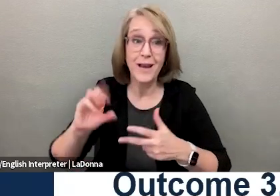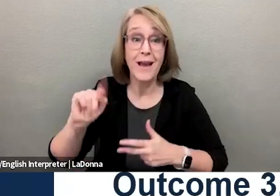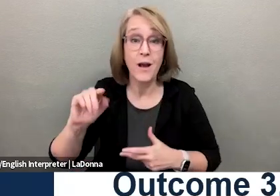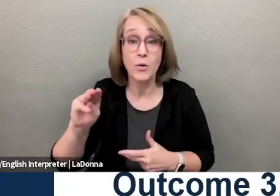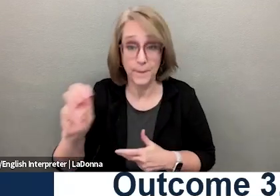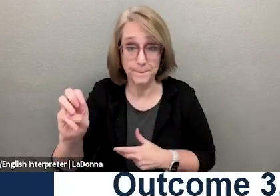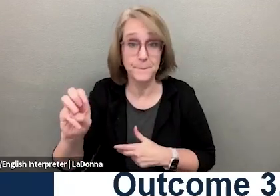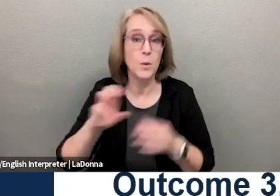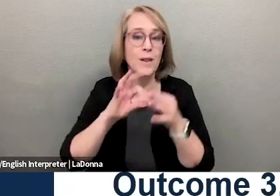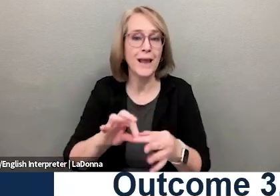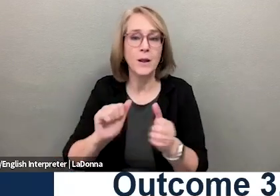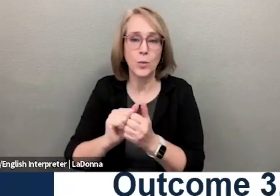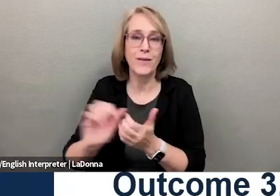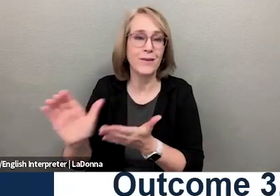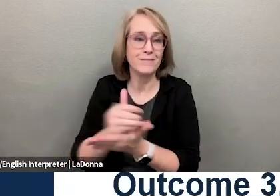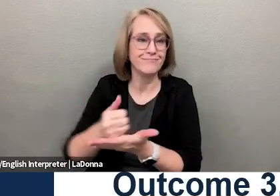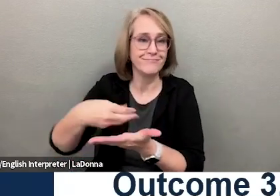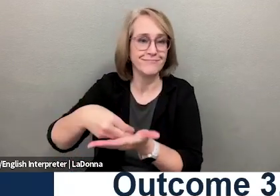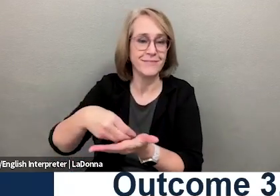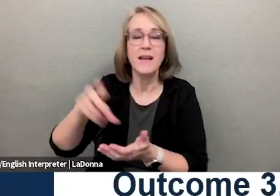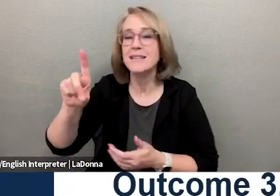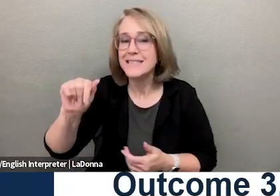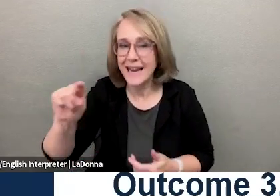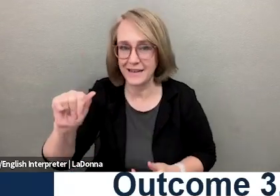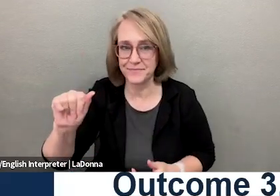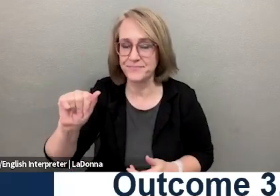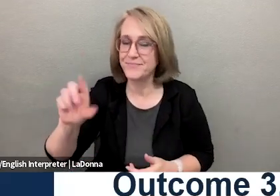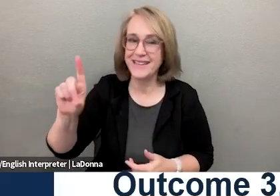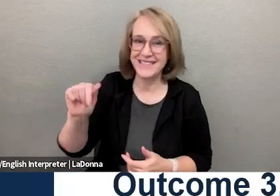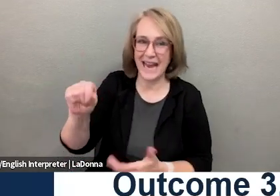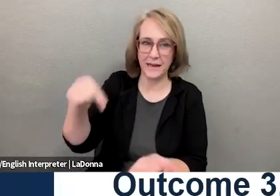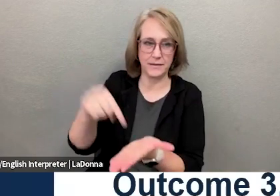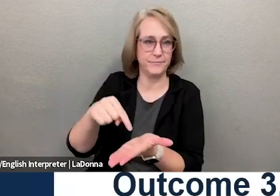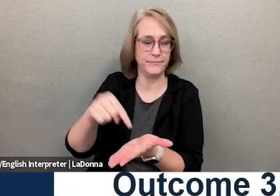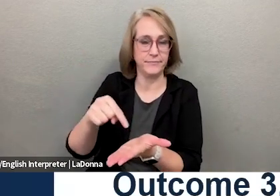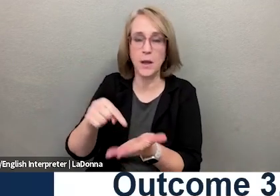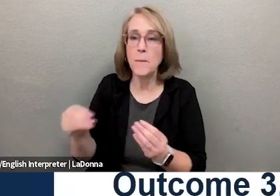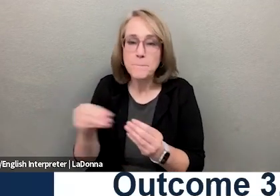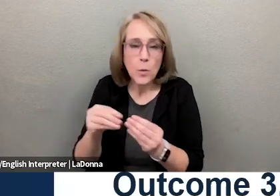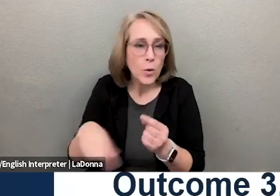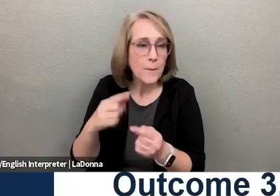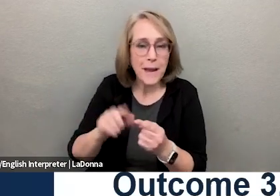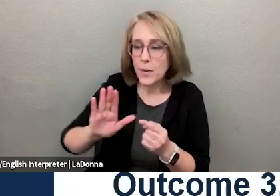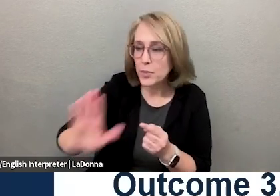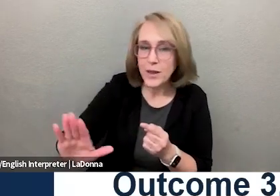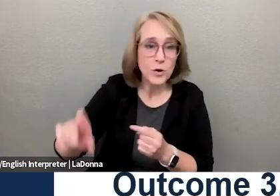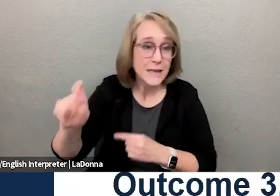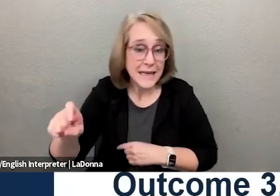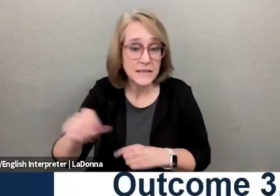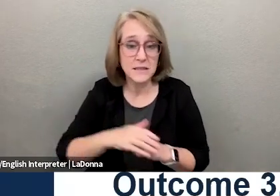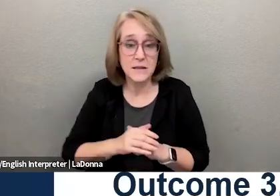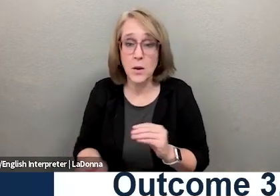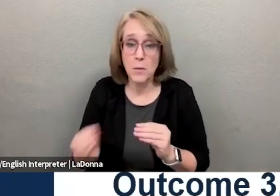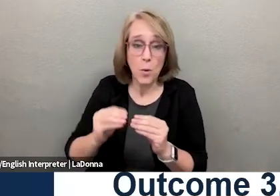data collection efforts about the needs of family caregivers, to find out more about those needs so that we